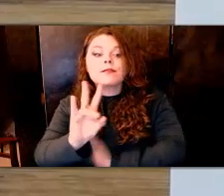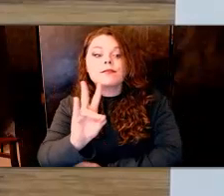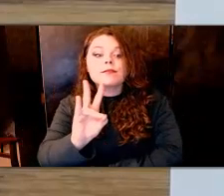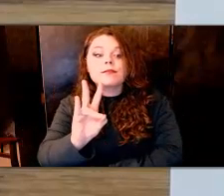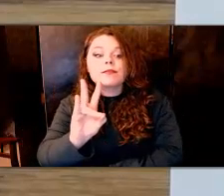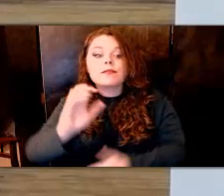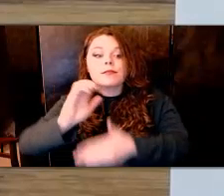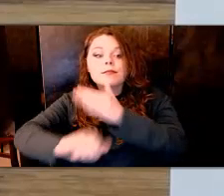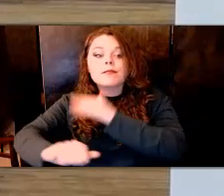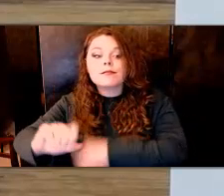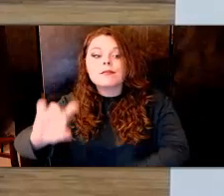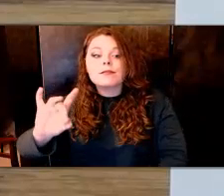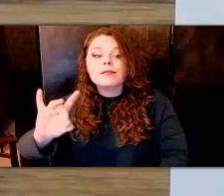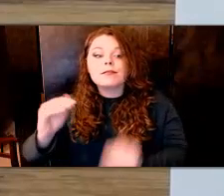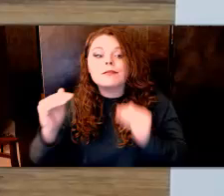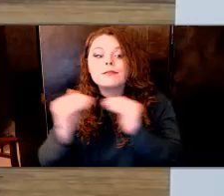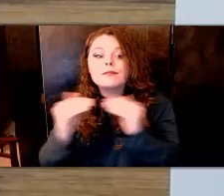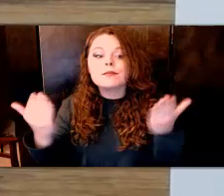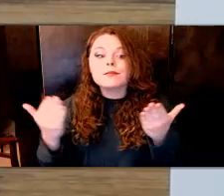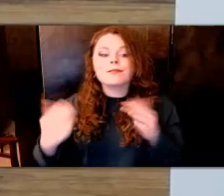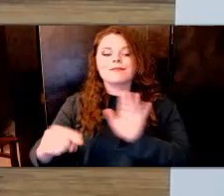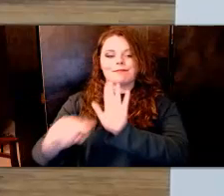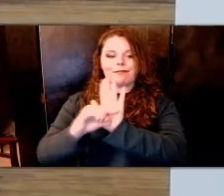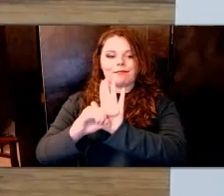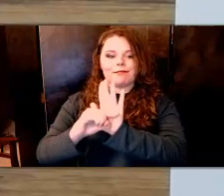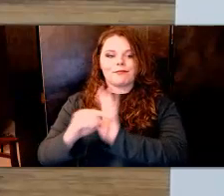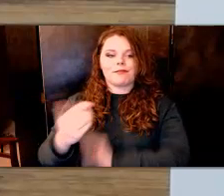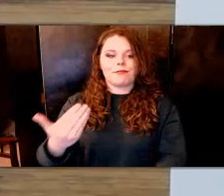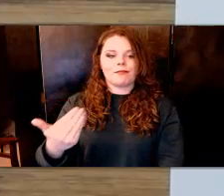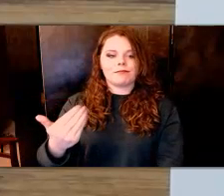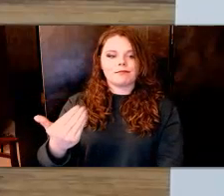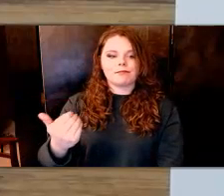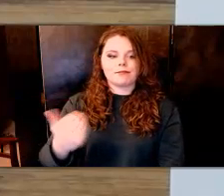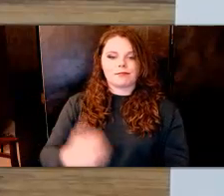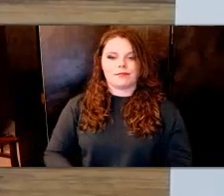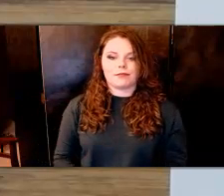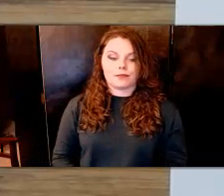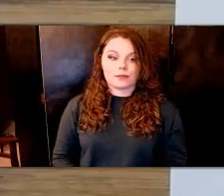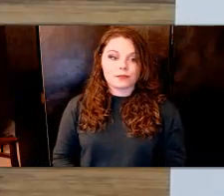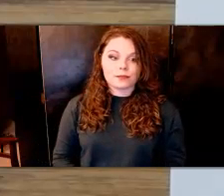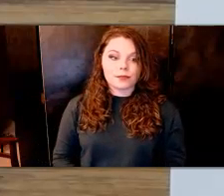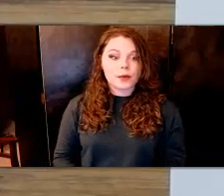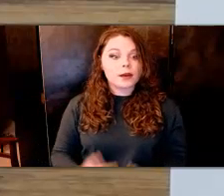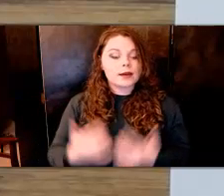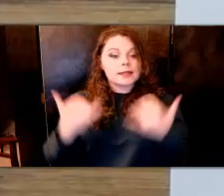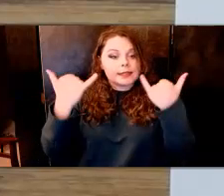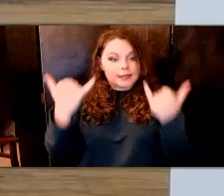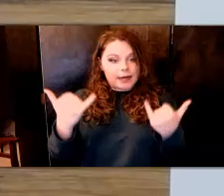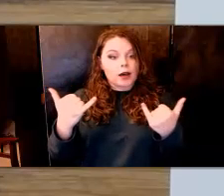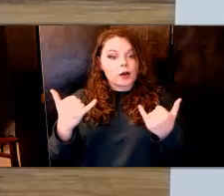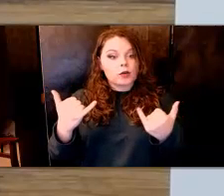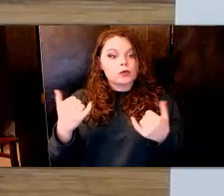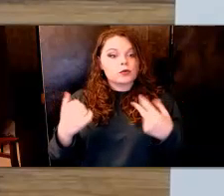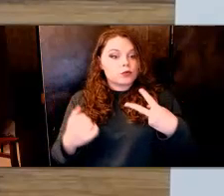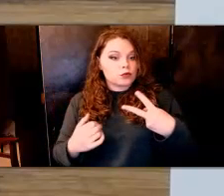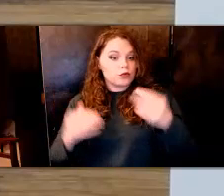minus 8 is going to give us negative 15. And because this is now a two-step, you have